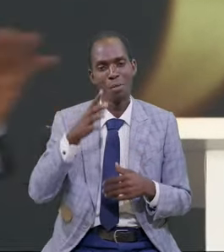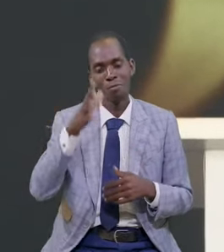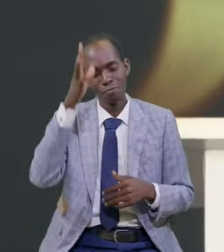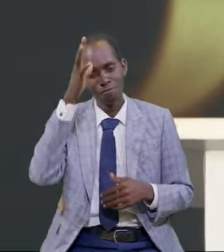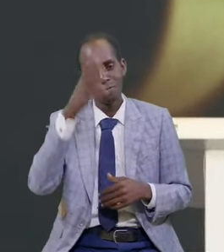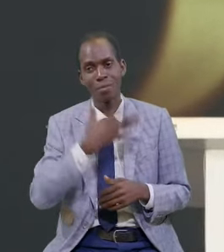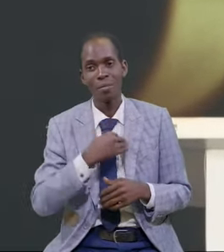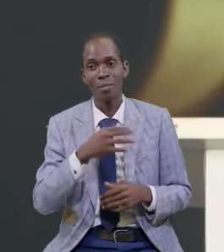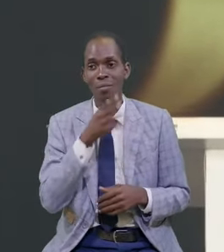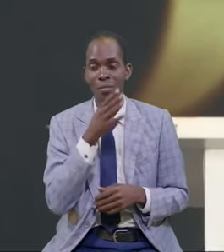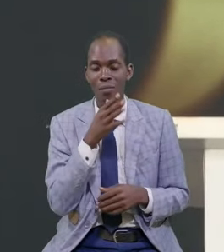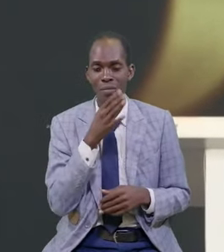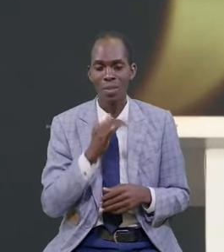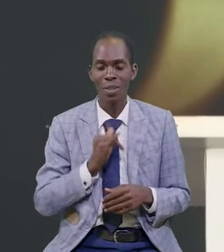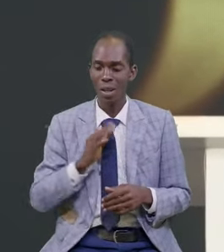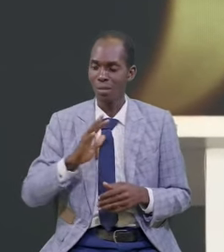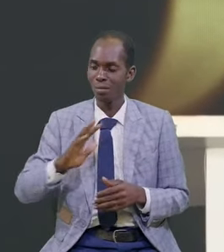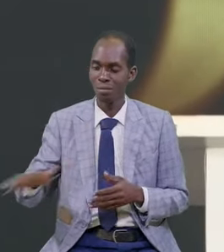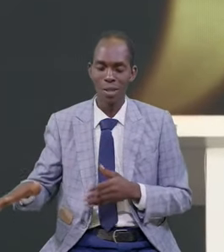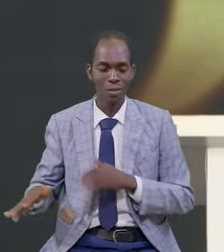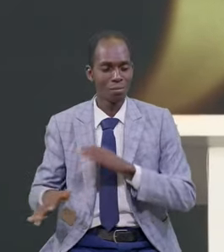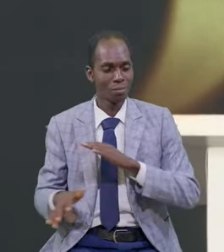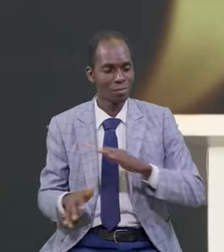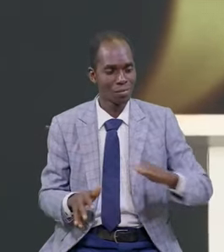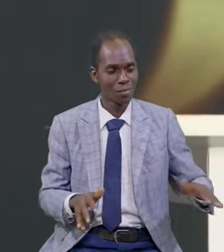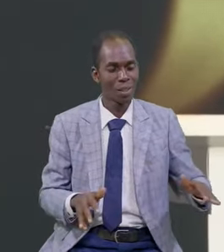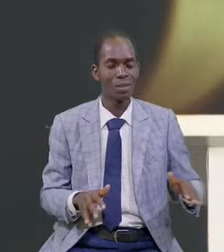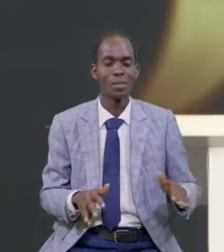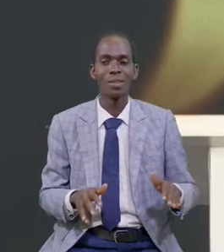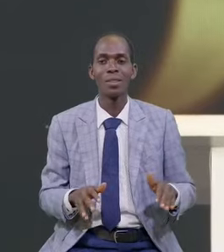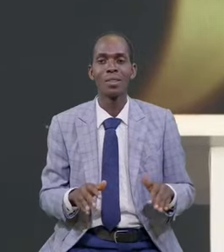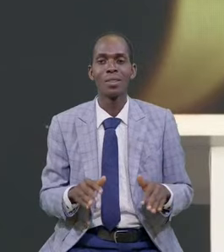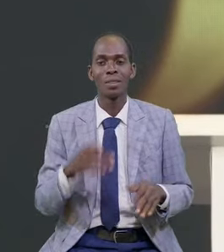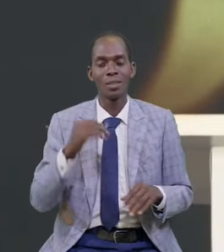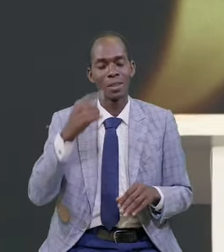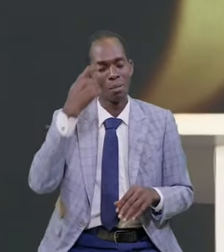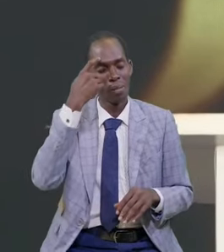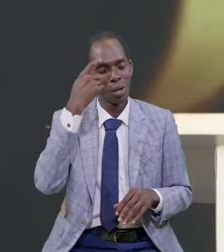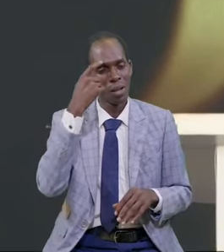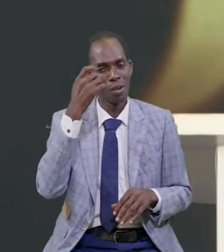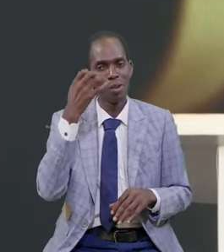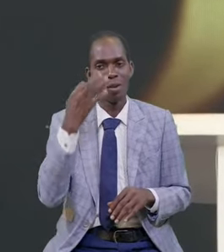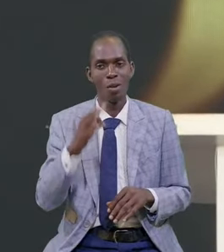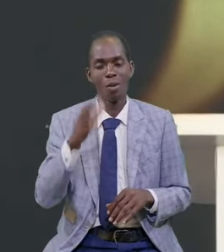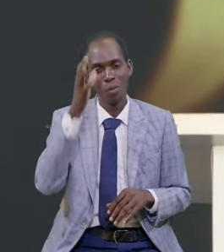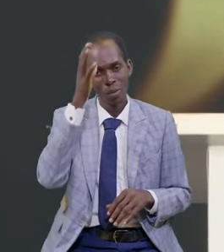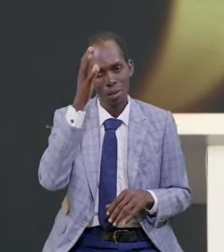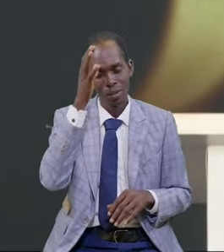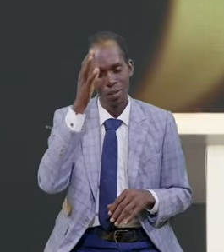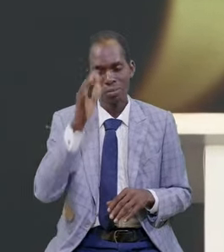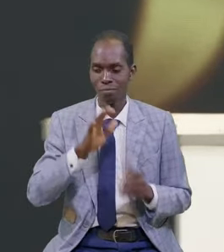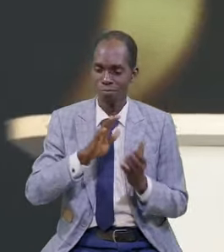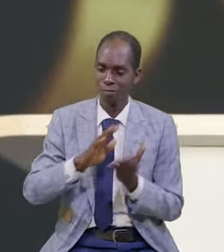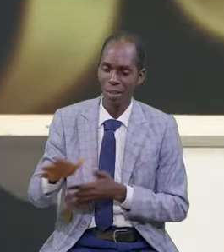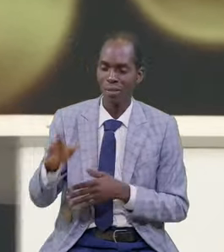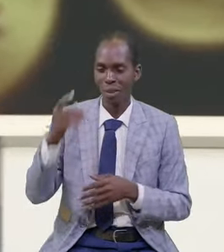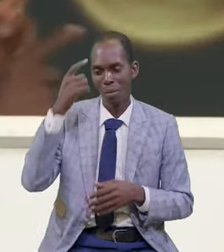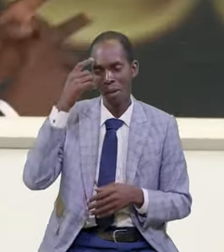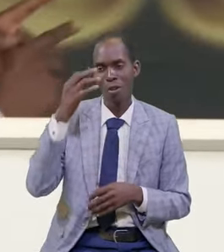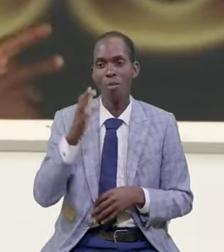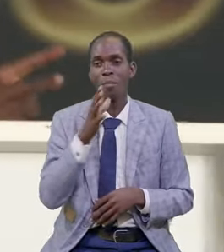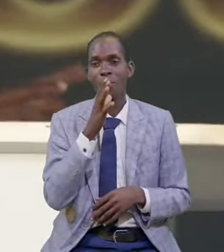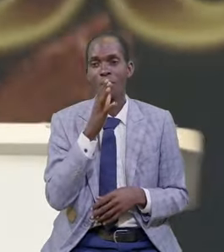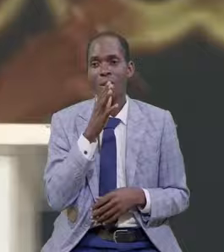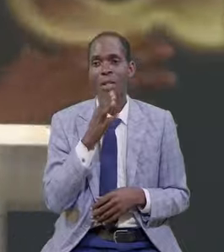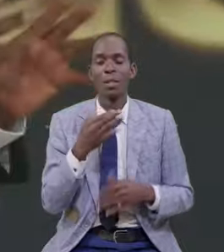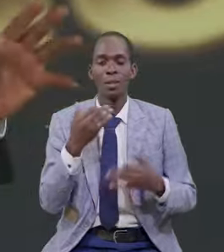chose to draw up the mind of dad and mom now to take